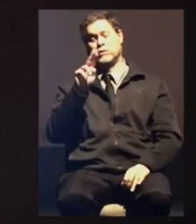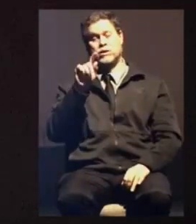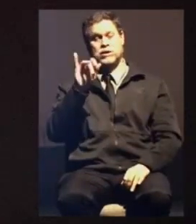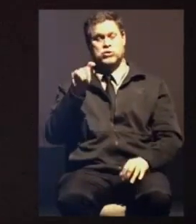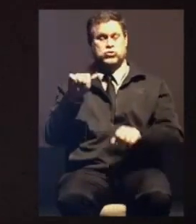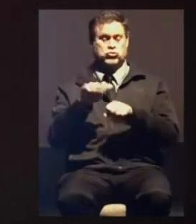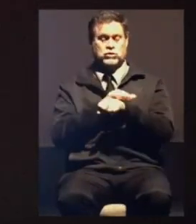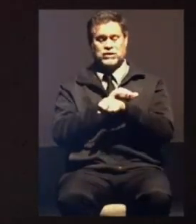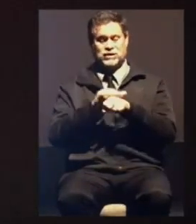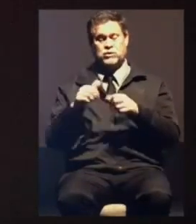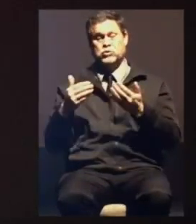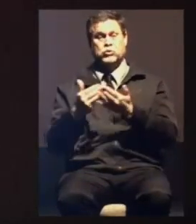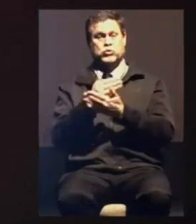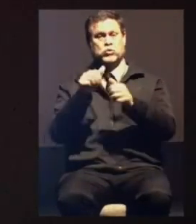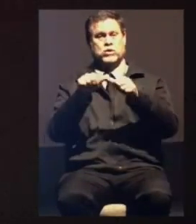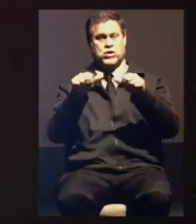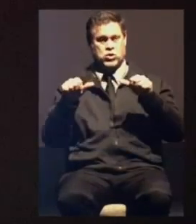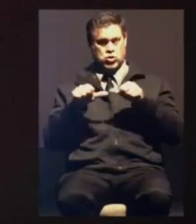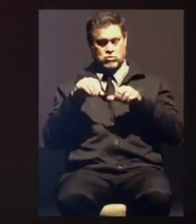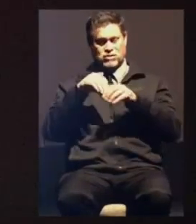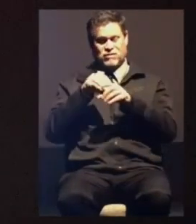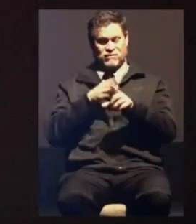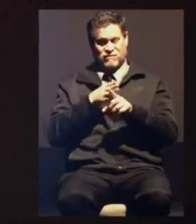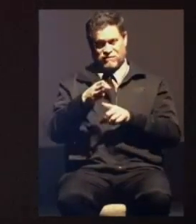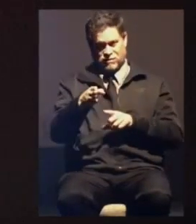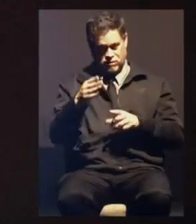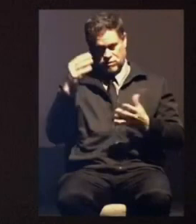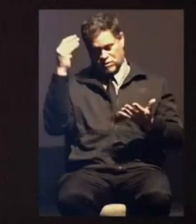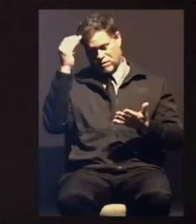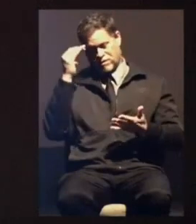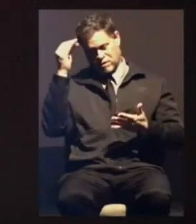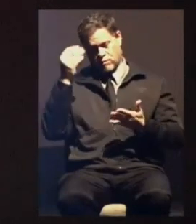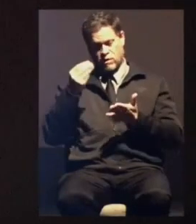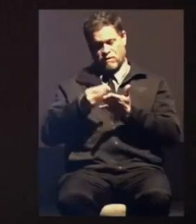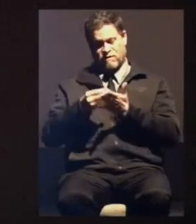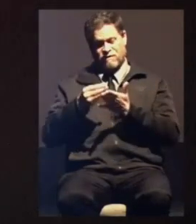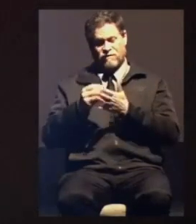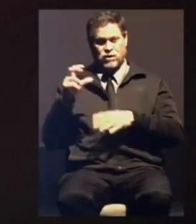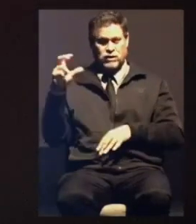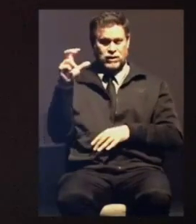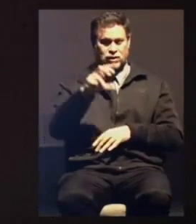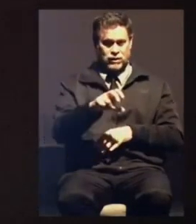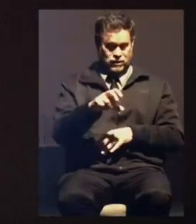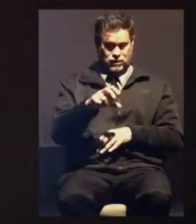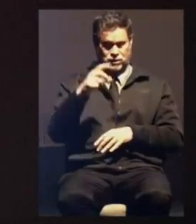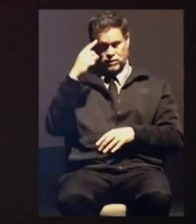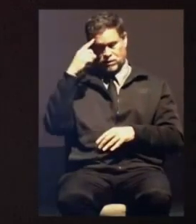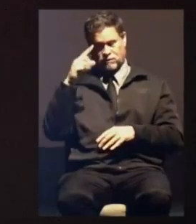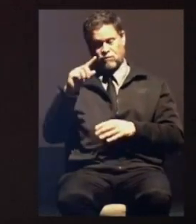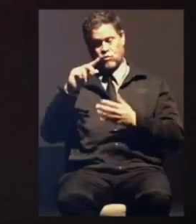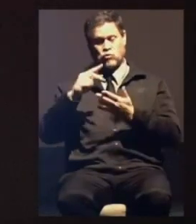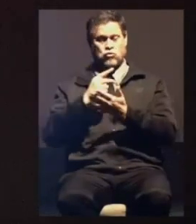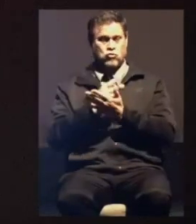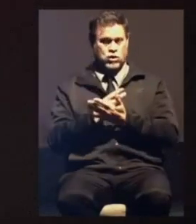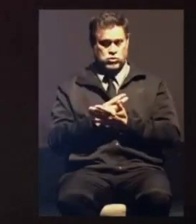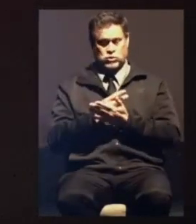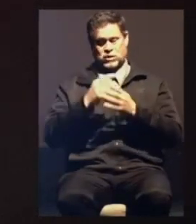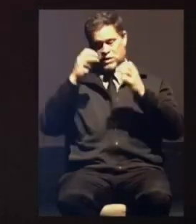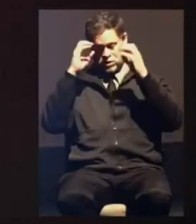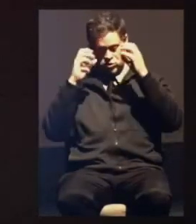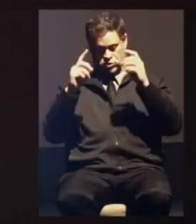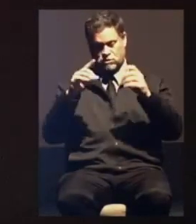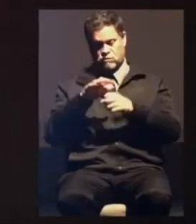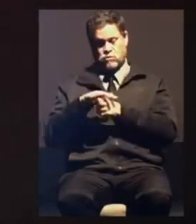which is a new area in our field. Think about funding sources for graduate education